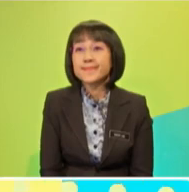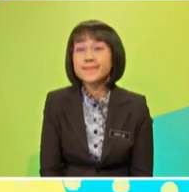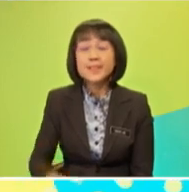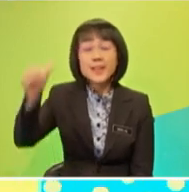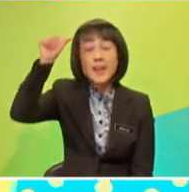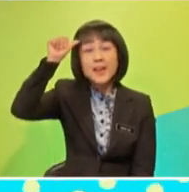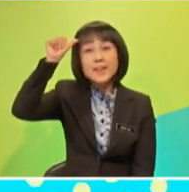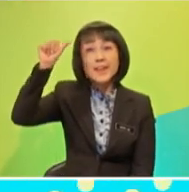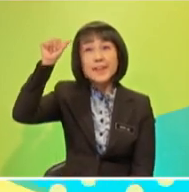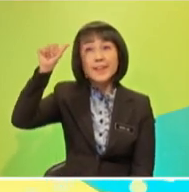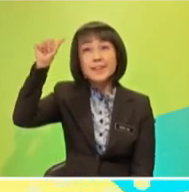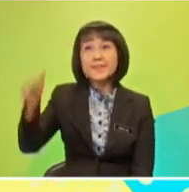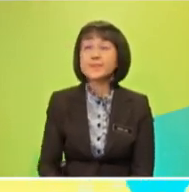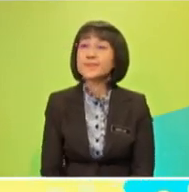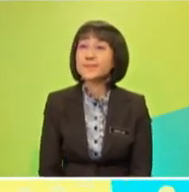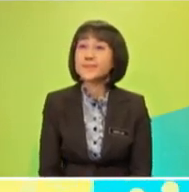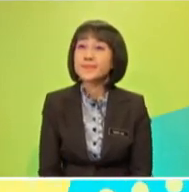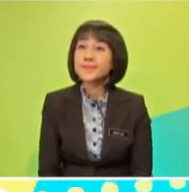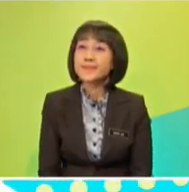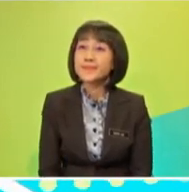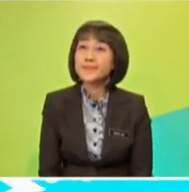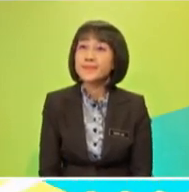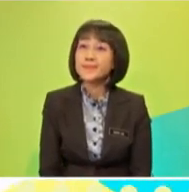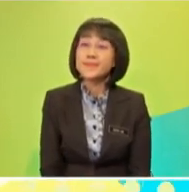Aaron. Okay, Aaron, go ahead.